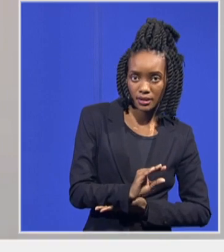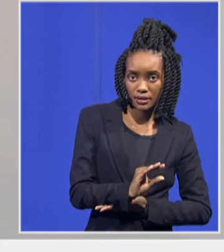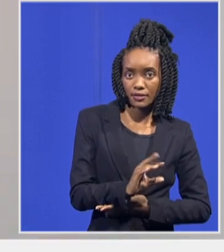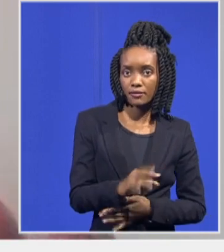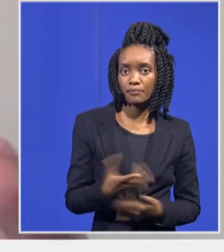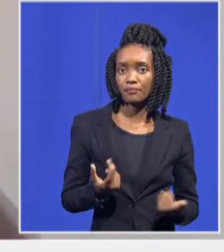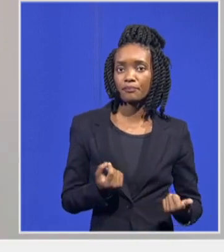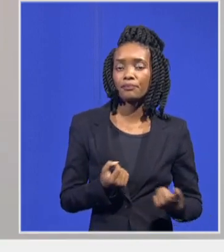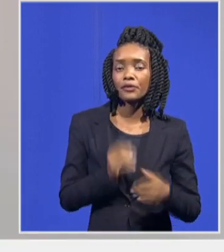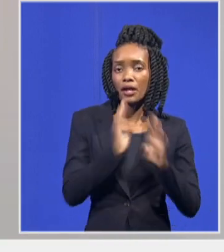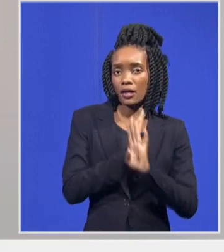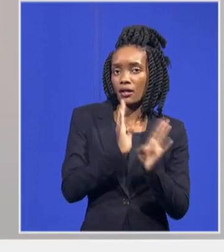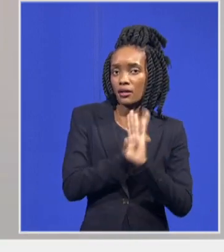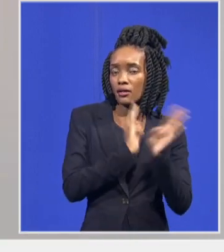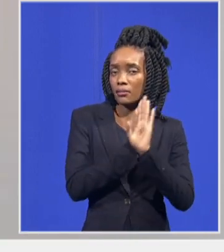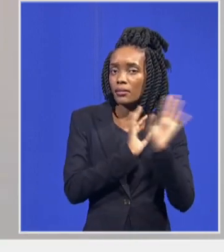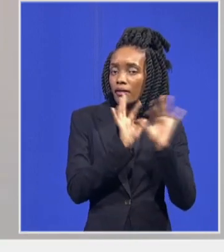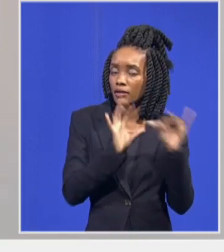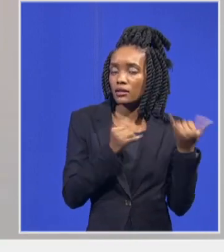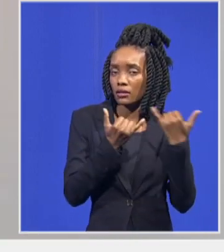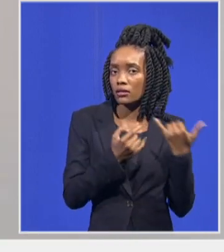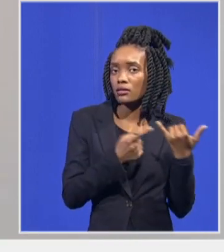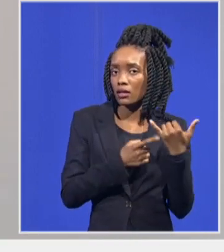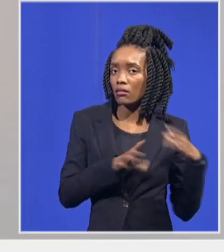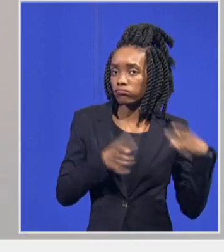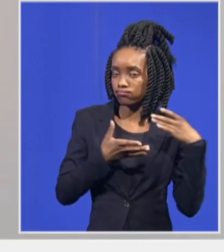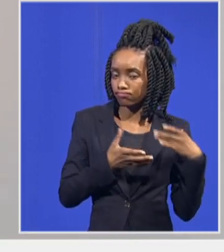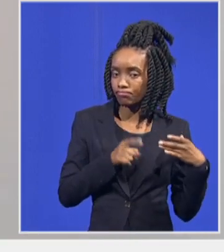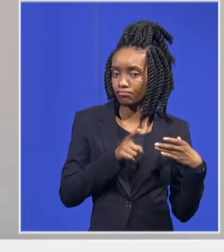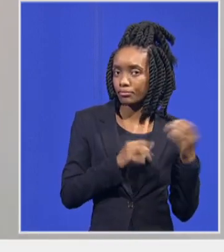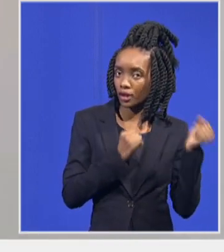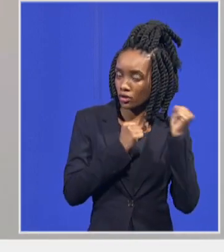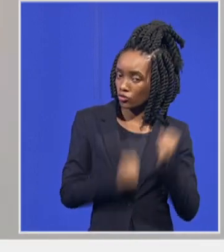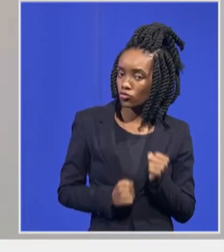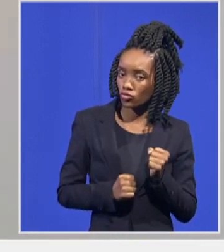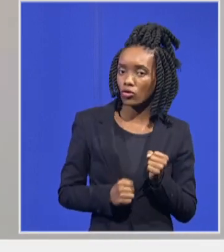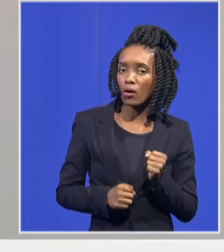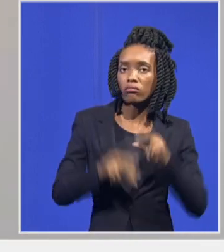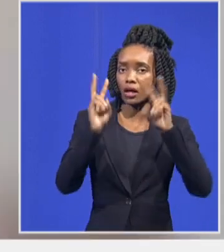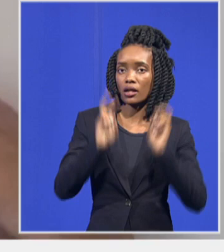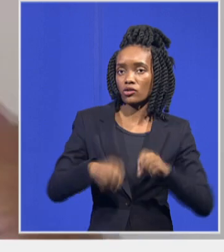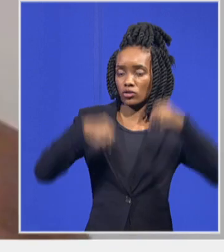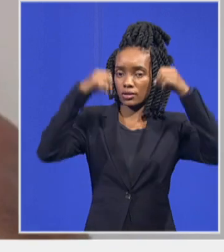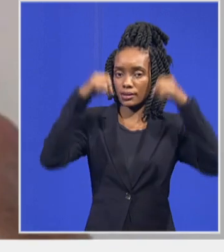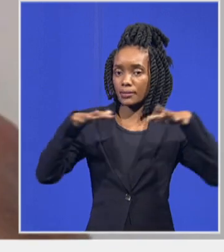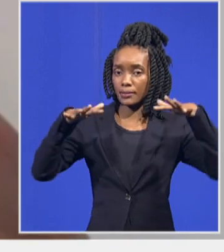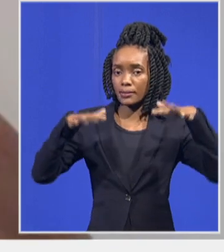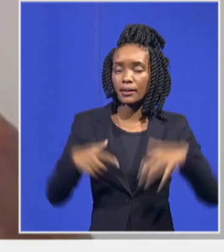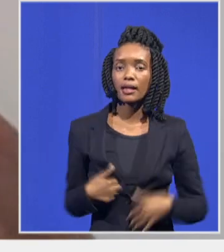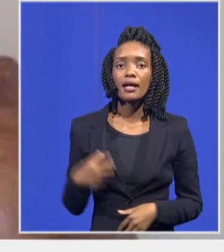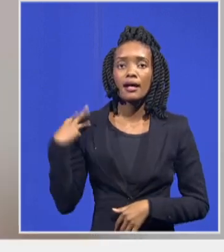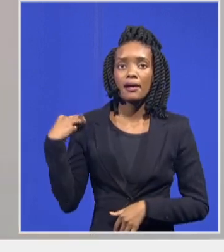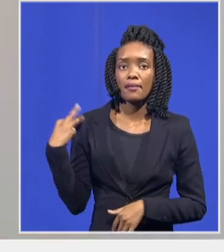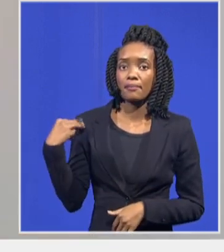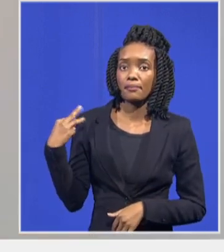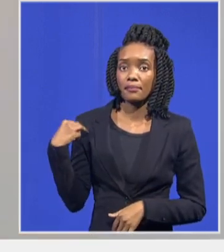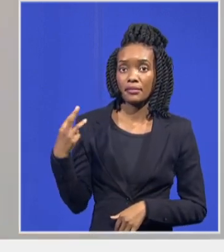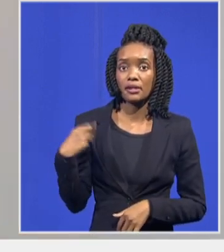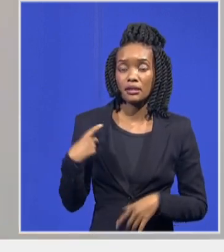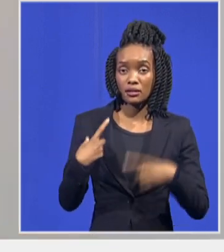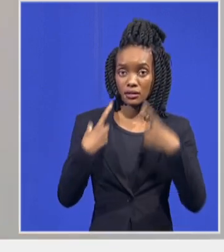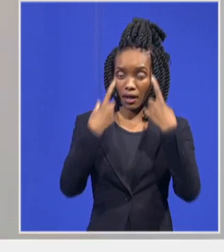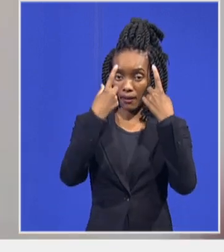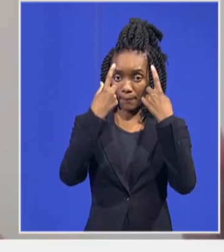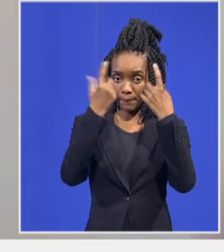private sector investment in strengthening and expanding the grid transmission. And as the minister in his budget speech had